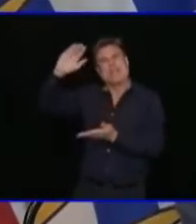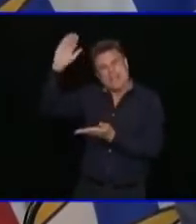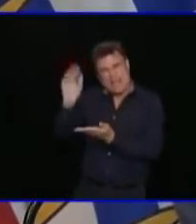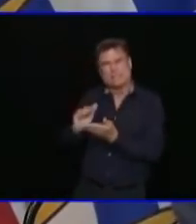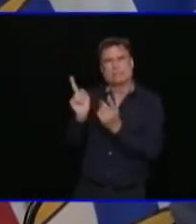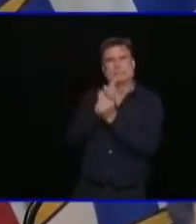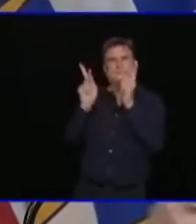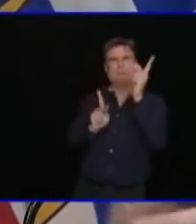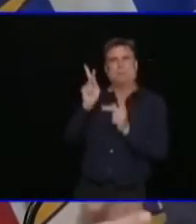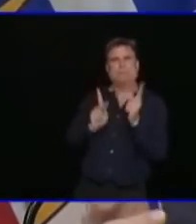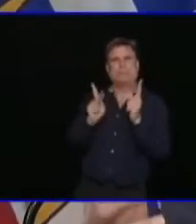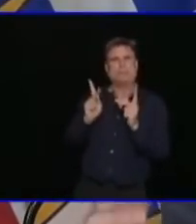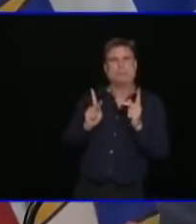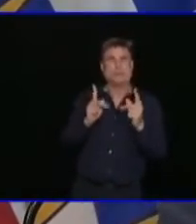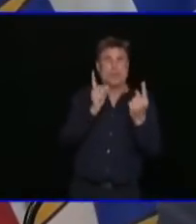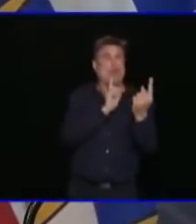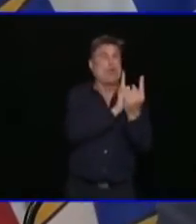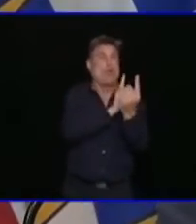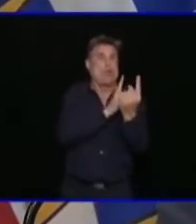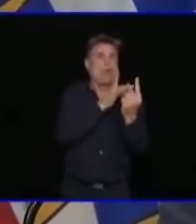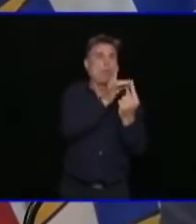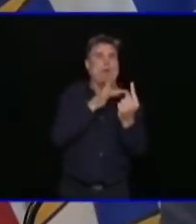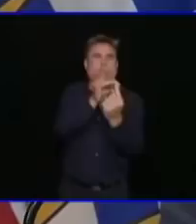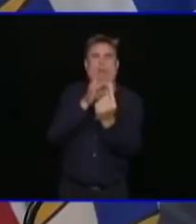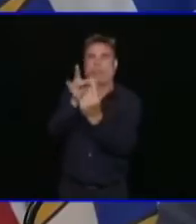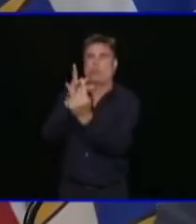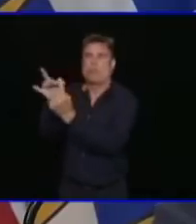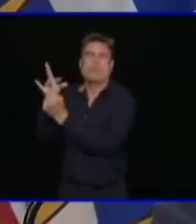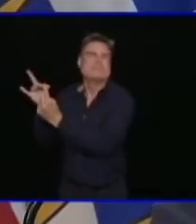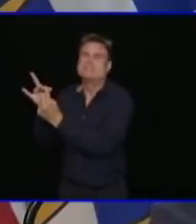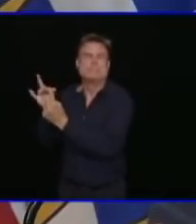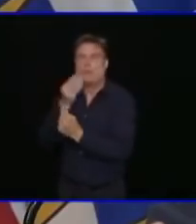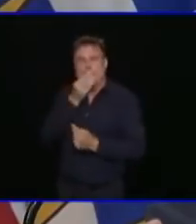we're going to work, we're going to different settings. So we